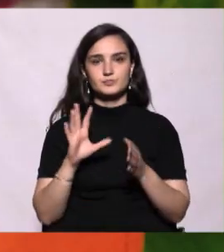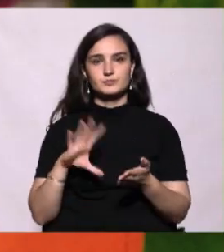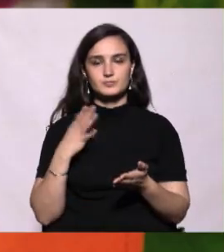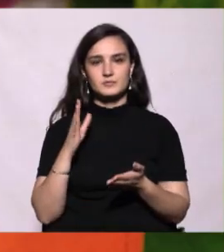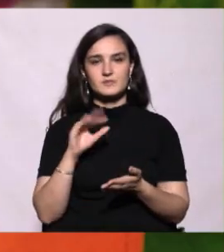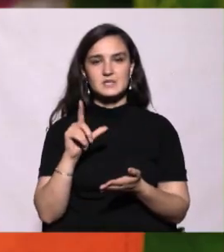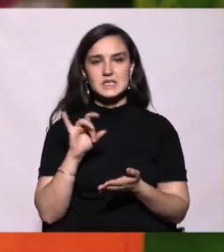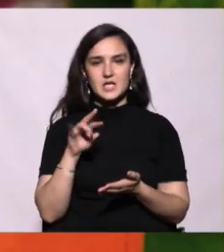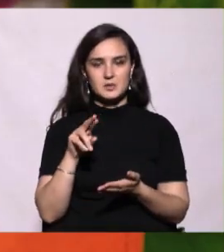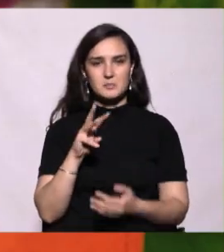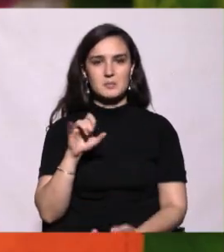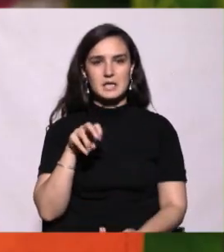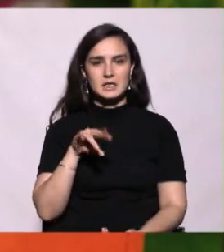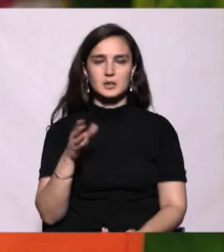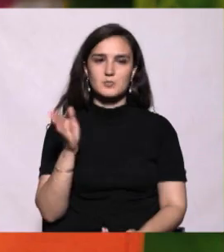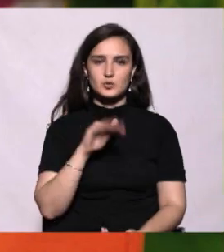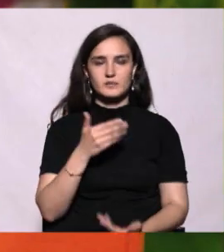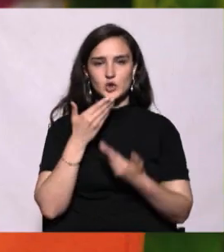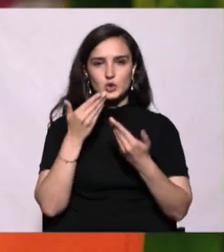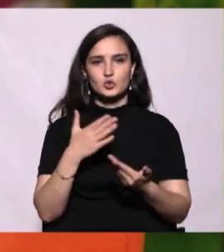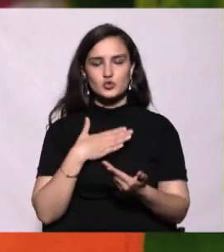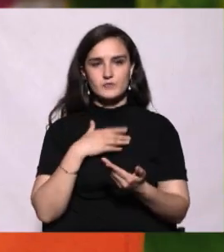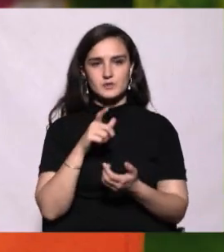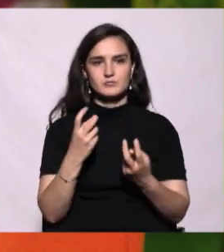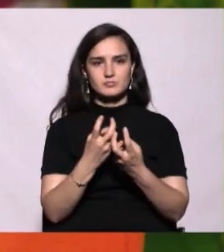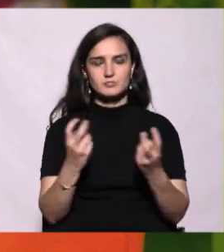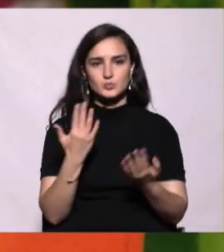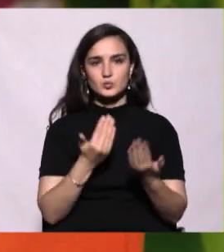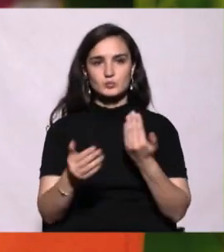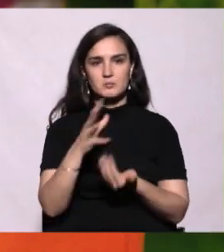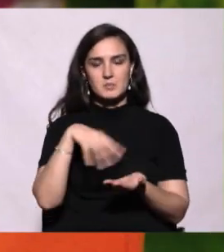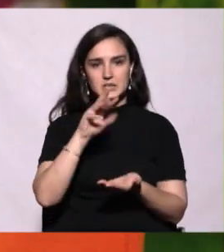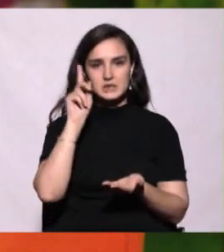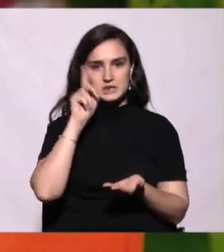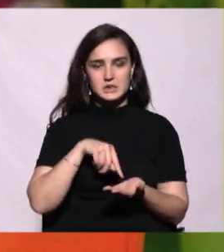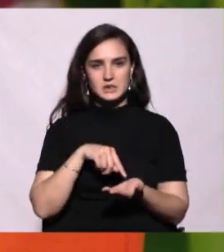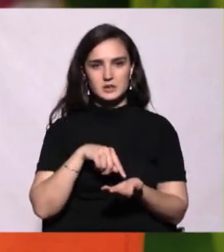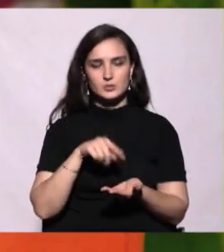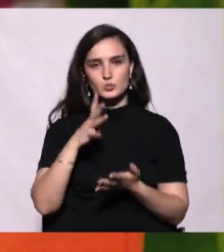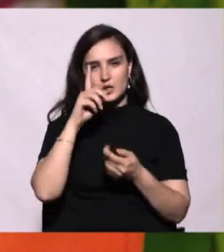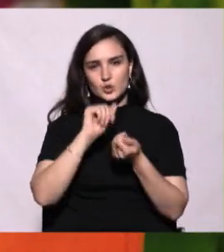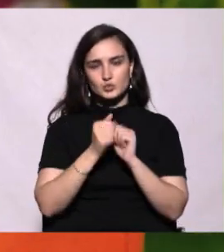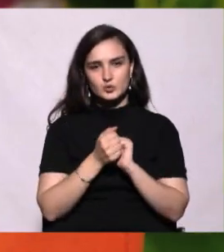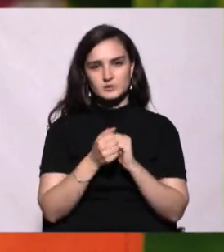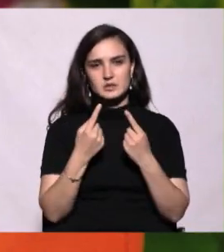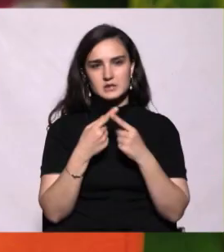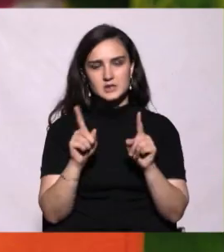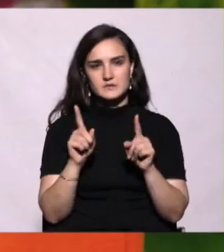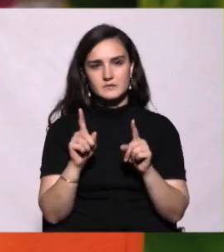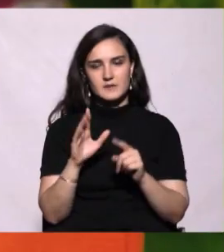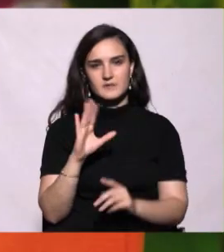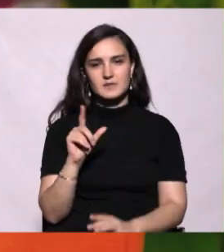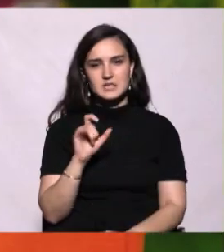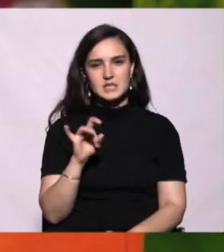wizard Merlin. Let's ask our audience if they know. Do you remember any other wizards